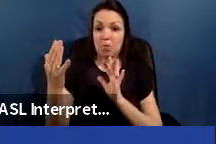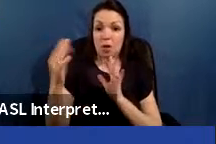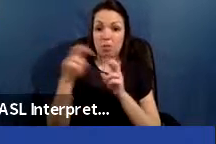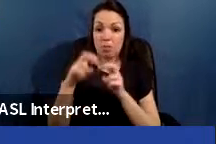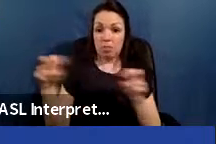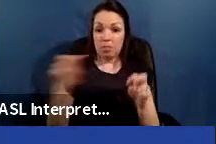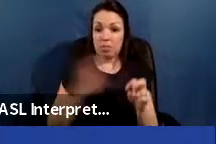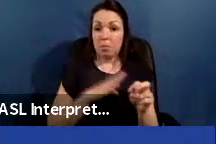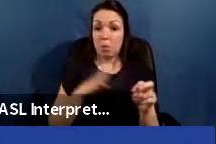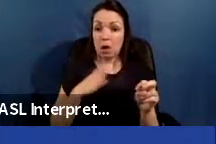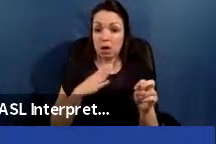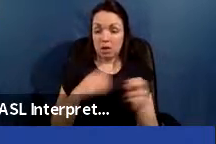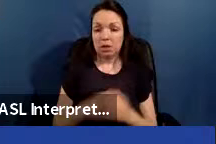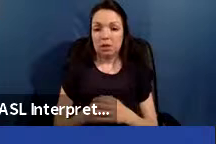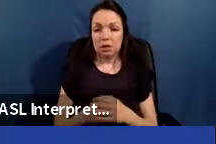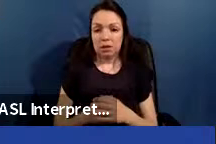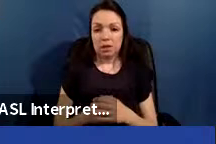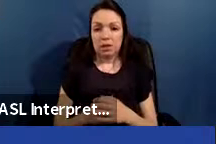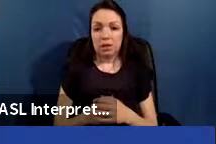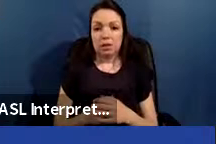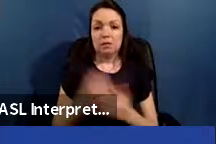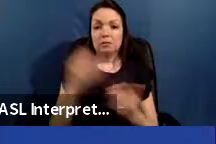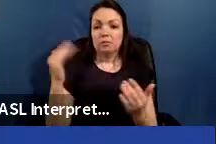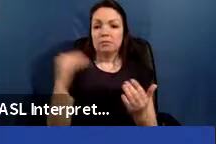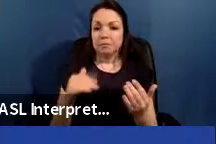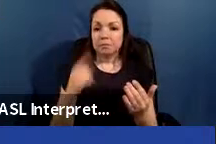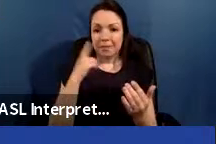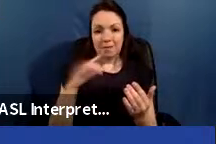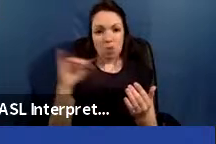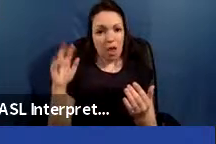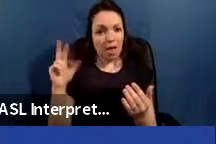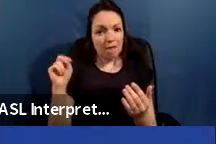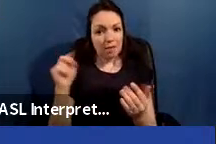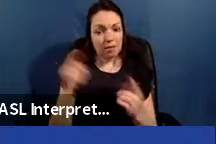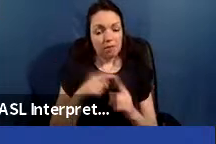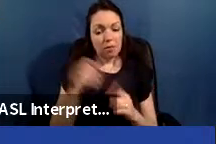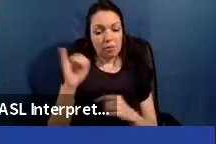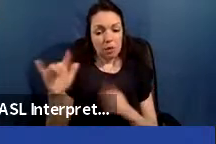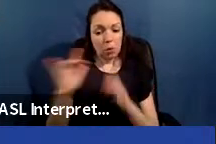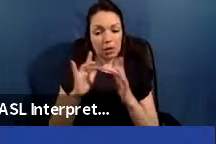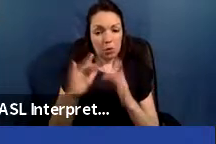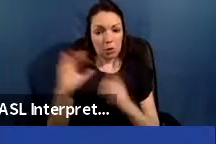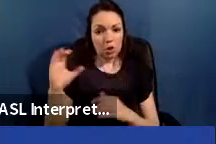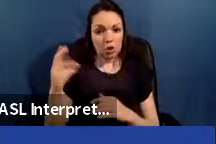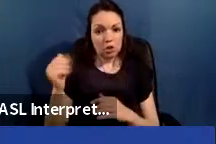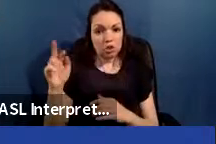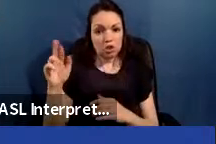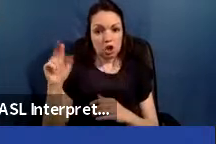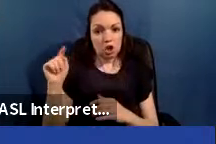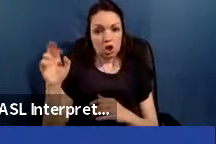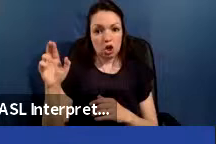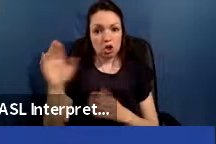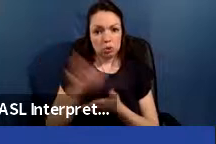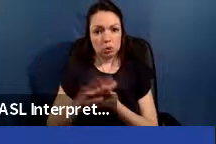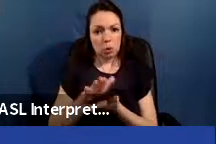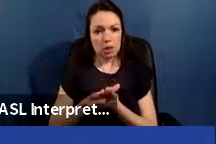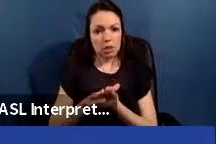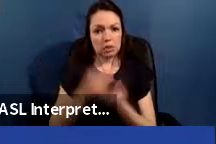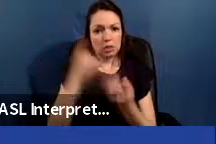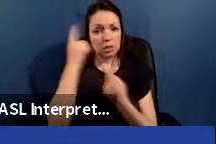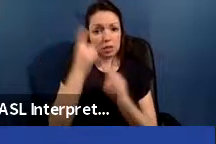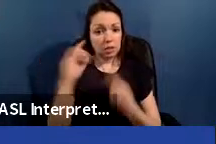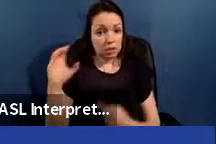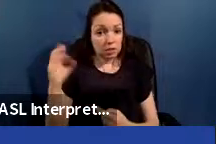Thanks. This next one I think is for Ivan. It's from the Illinois Network of Charter Schools. They asked if charter schools are going to be a part of the